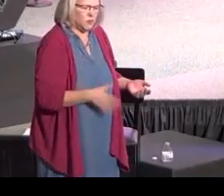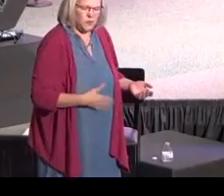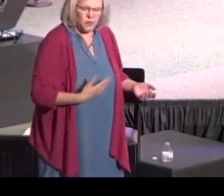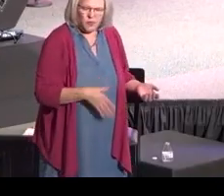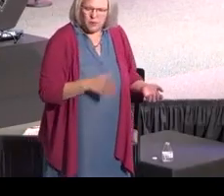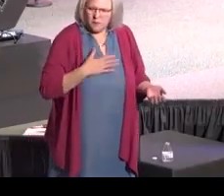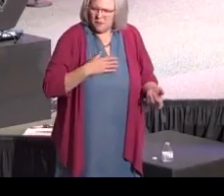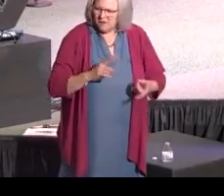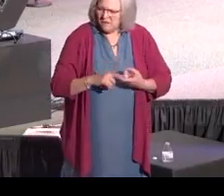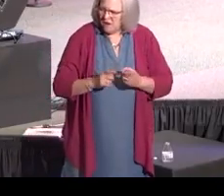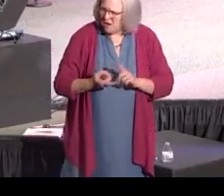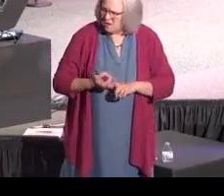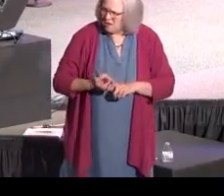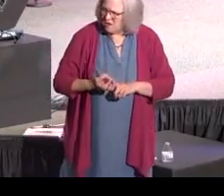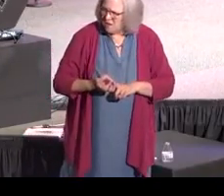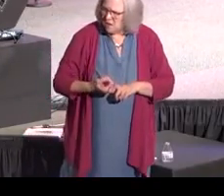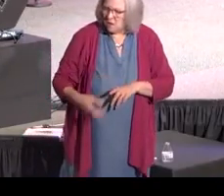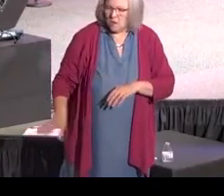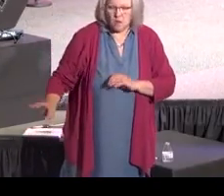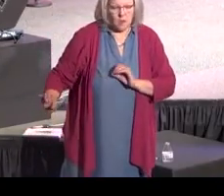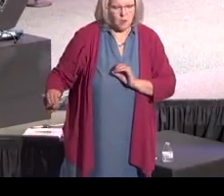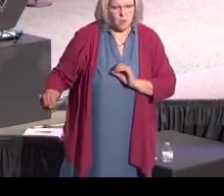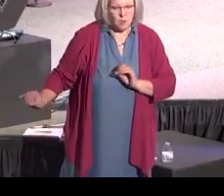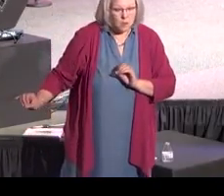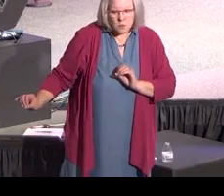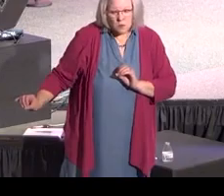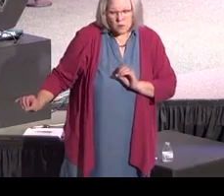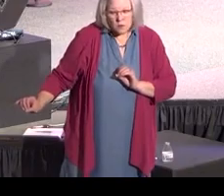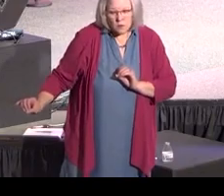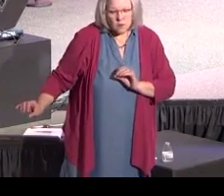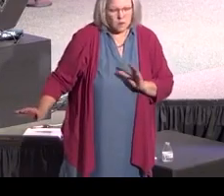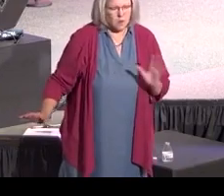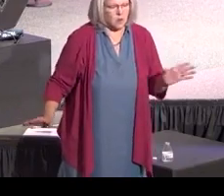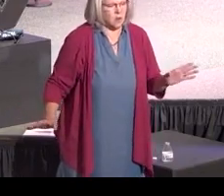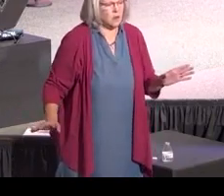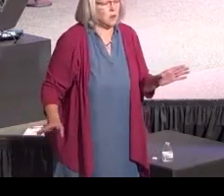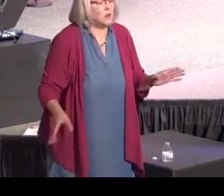relationship where we build fires for one another.